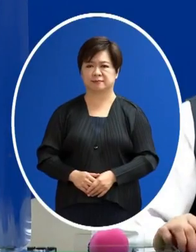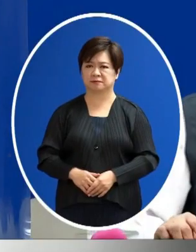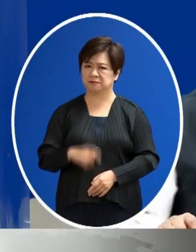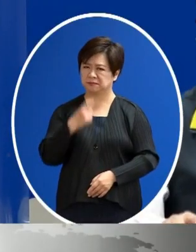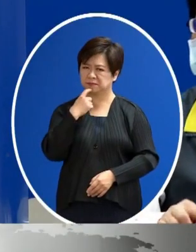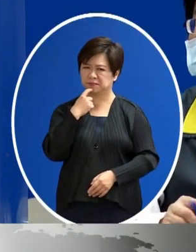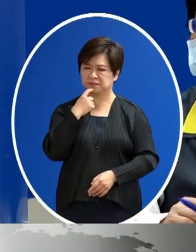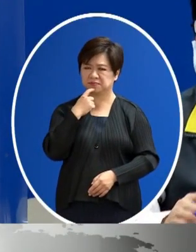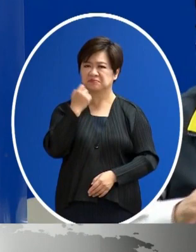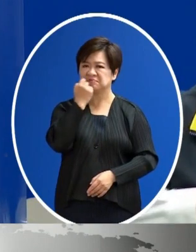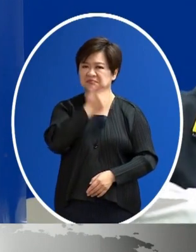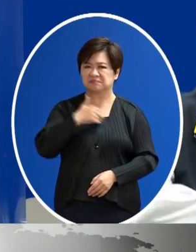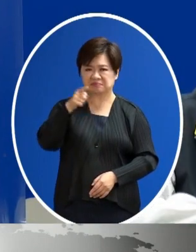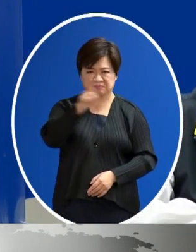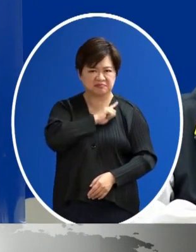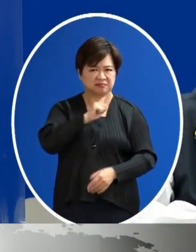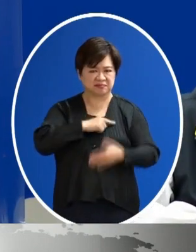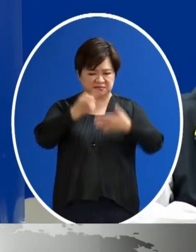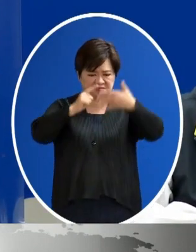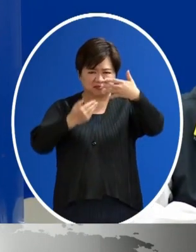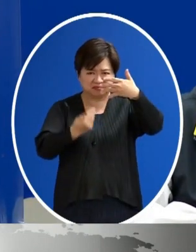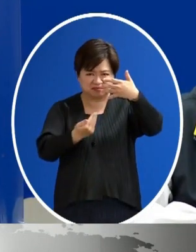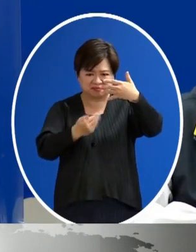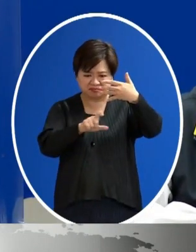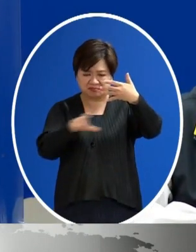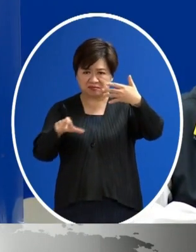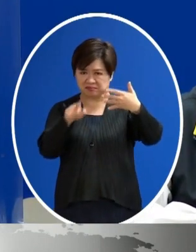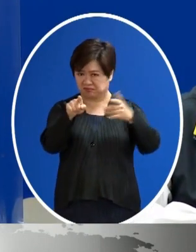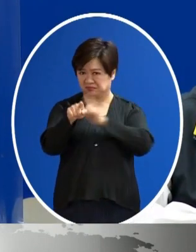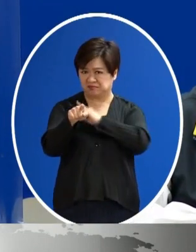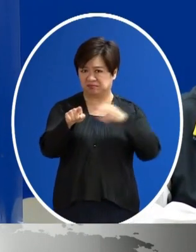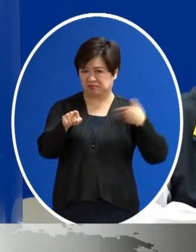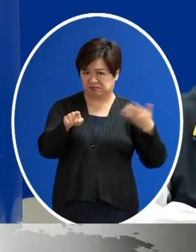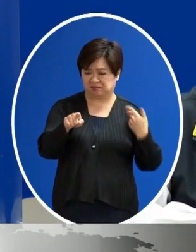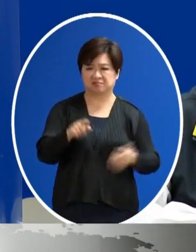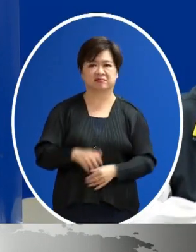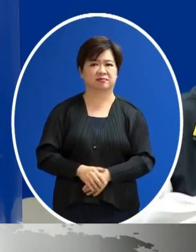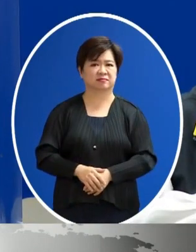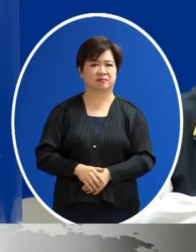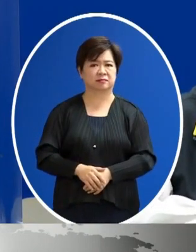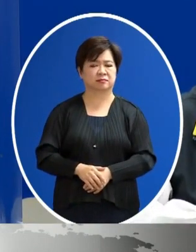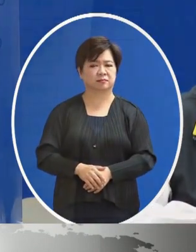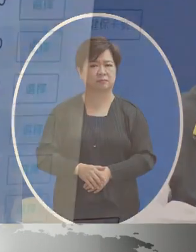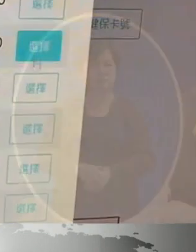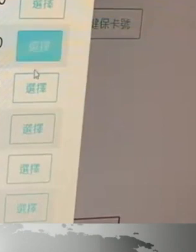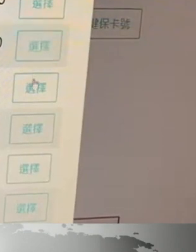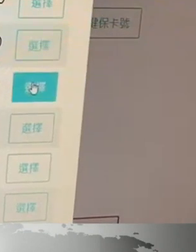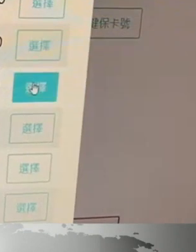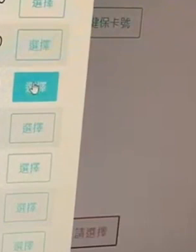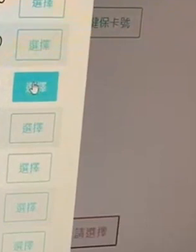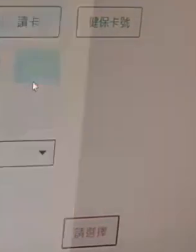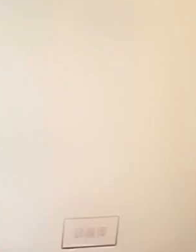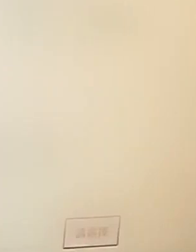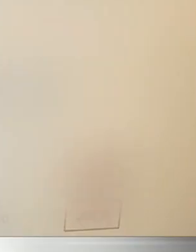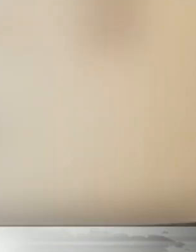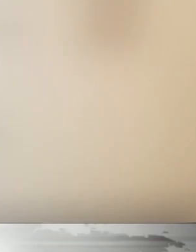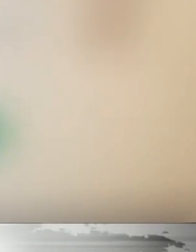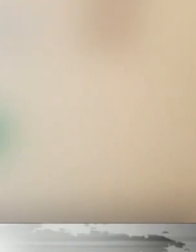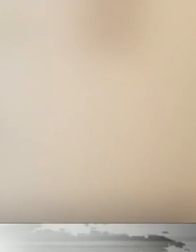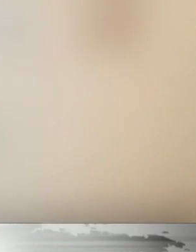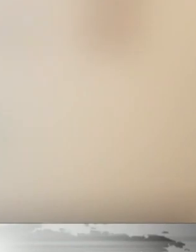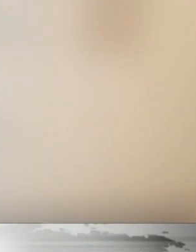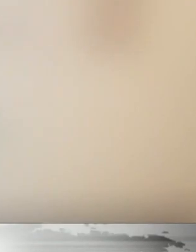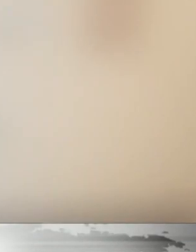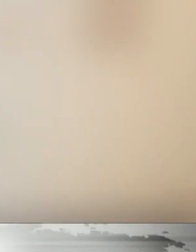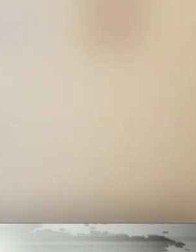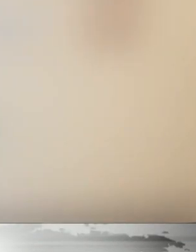They are in the 9th priority group and don't know it. They may have been diagnosed with a designated condition but forgot about it. So far in the